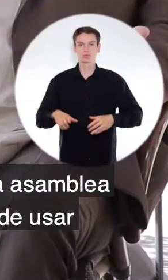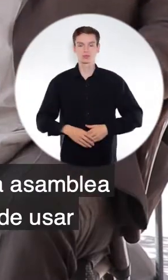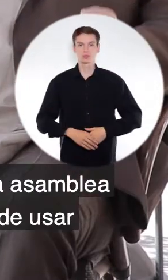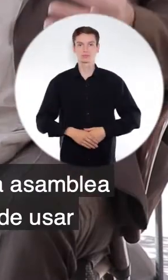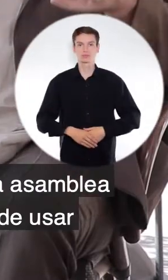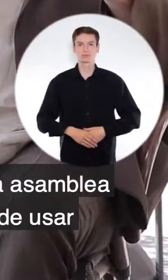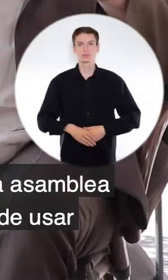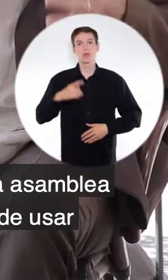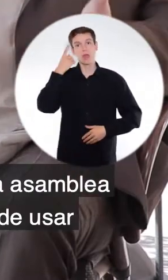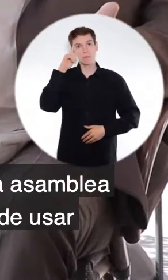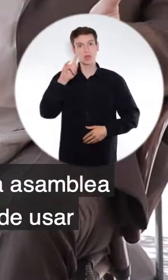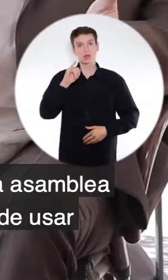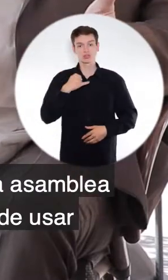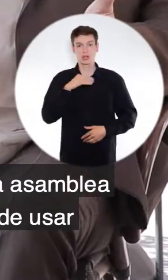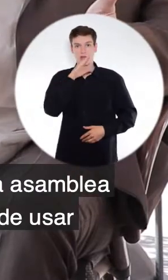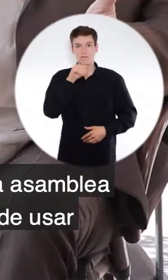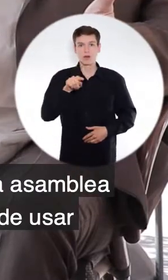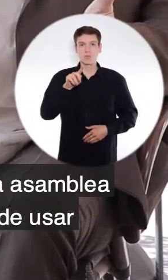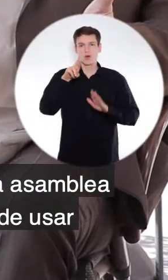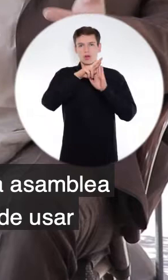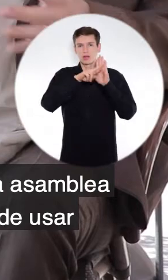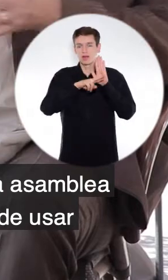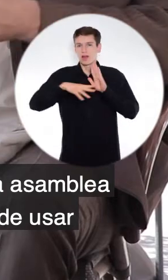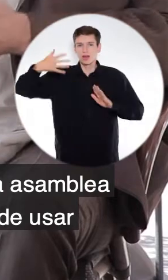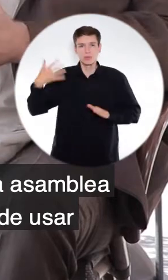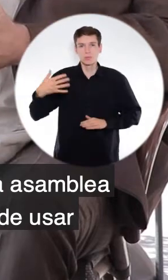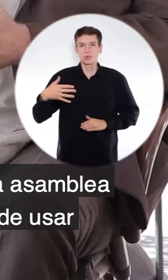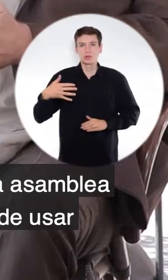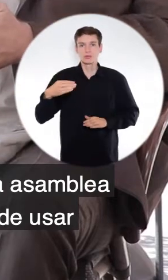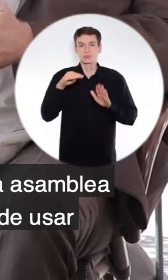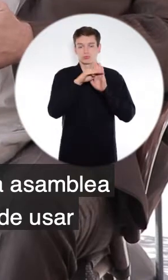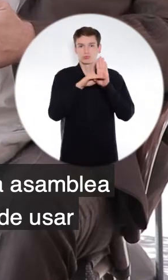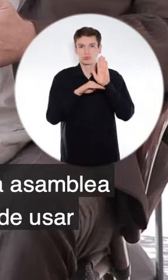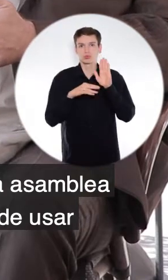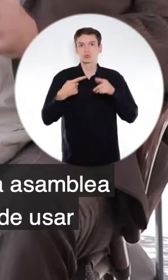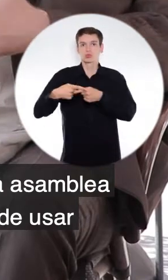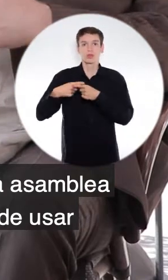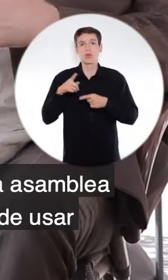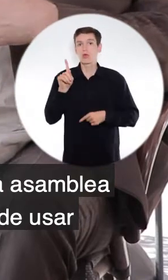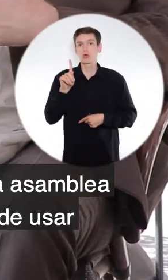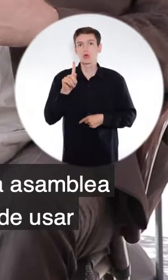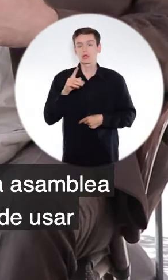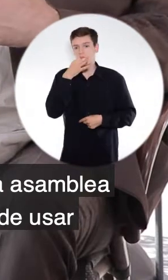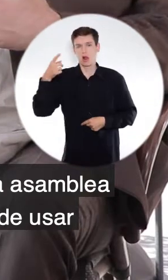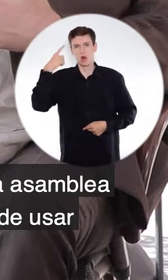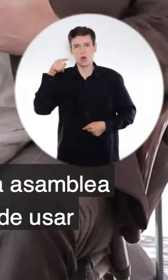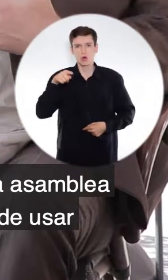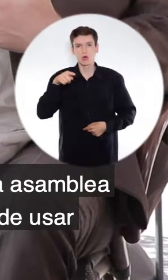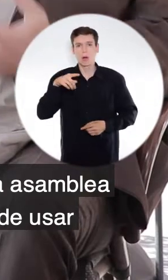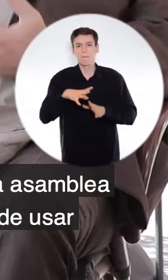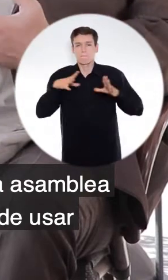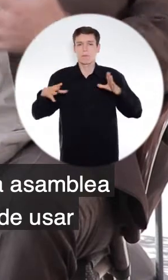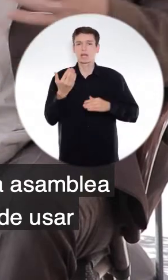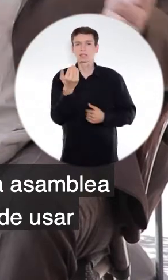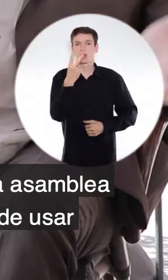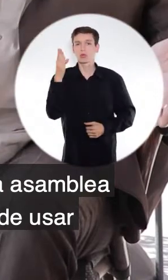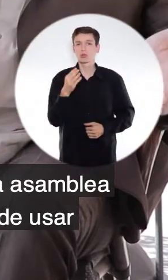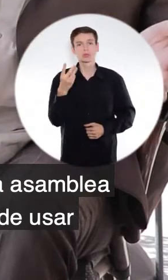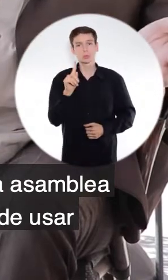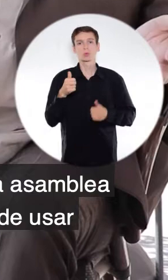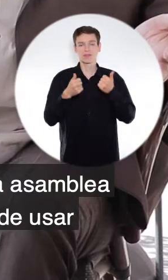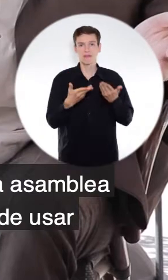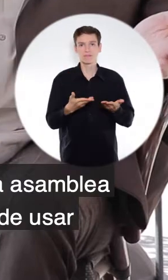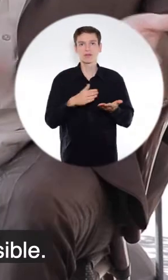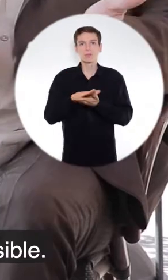all, when you're using the ordinary electoral process to elect the constituent assembly, 50% plus one is not really any different than the